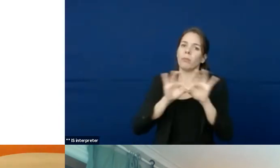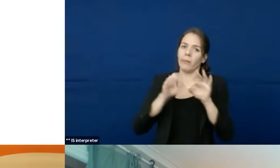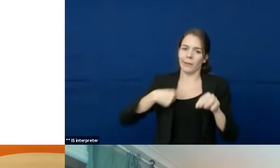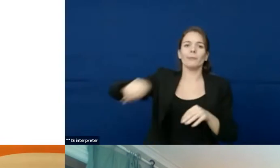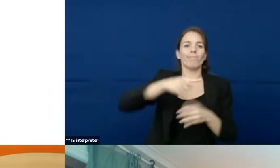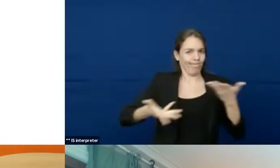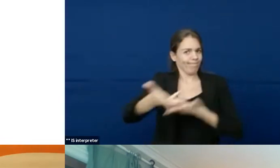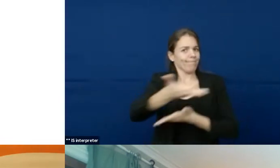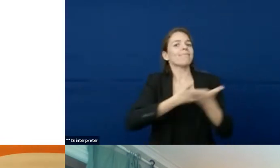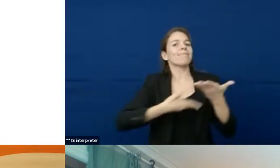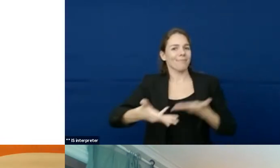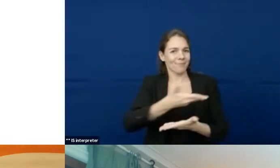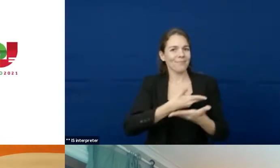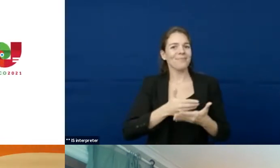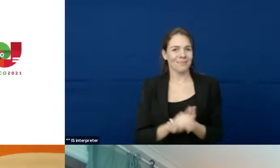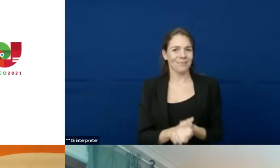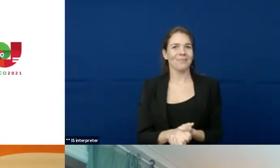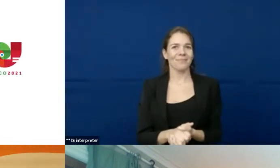panelist, and to